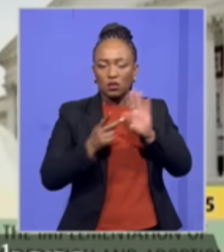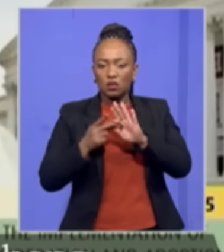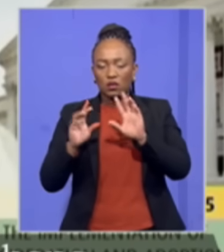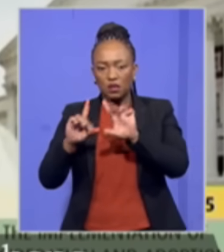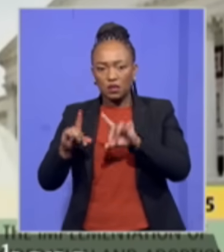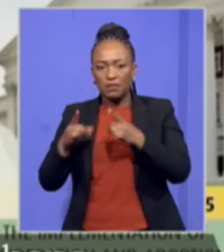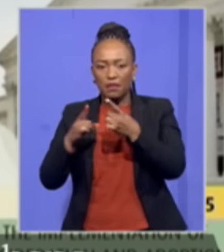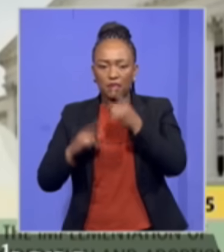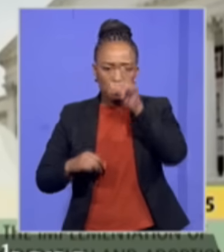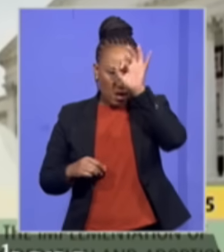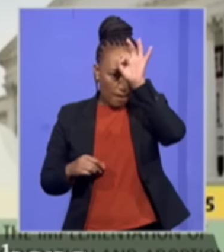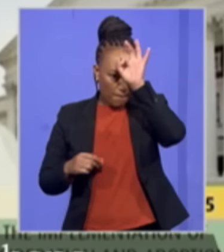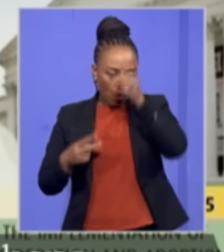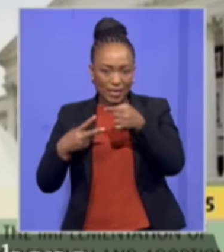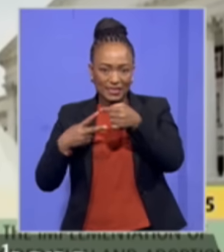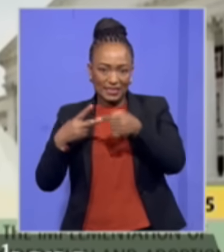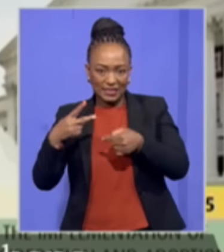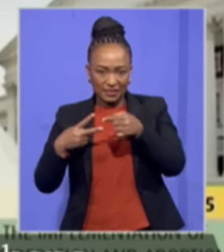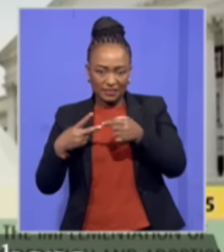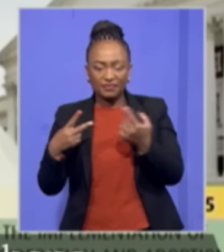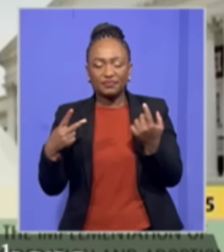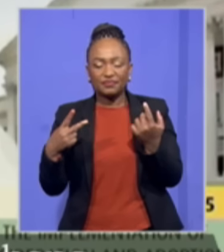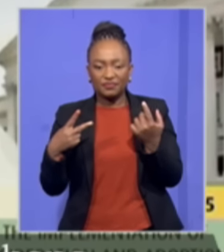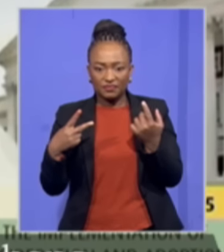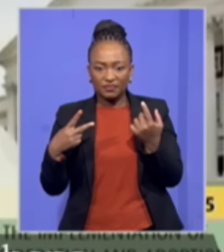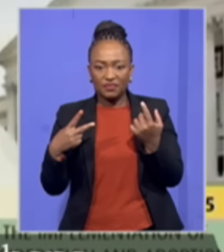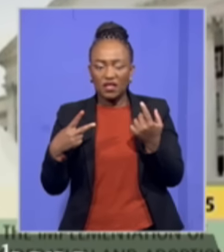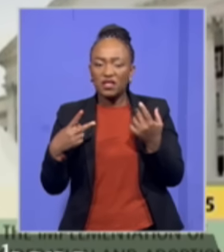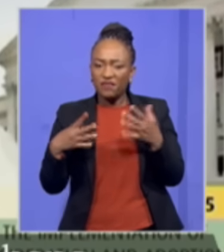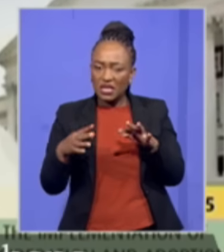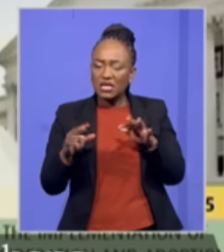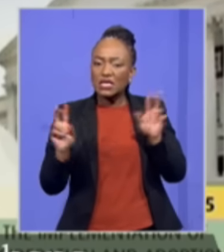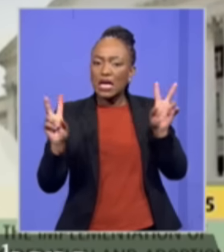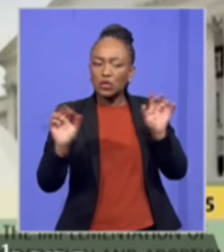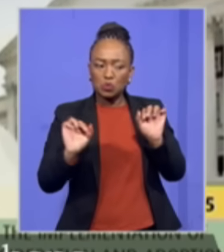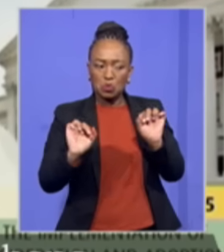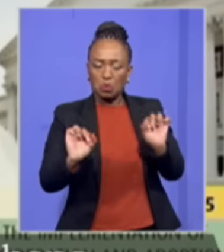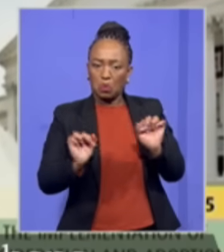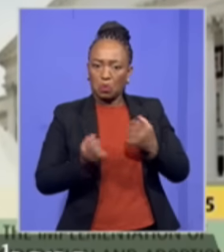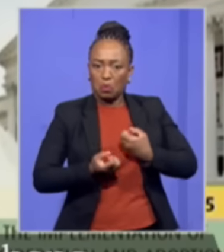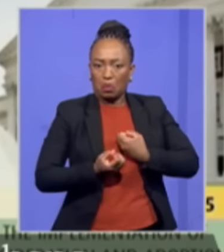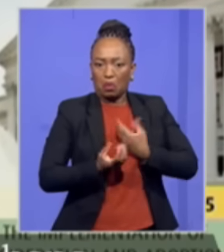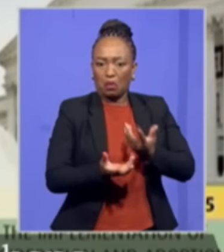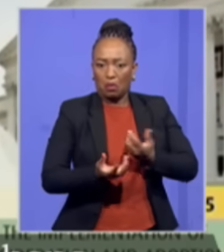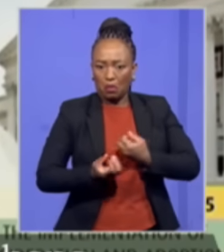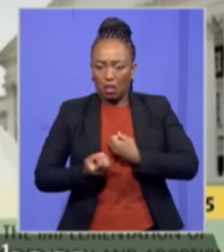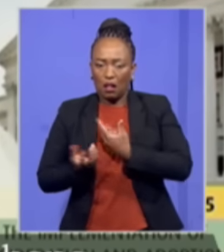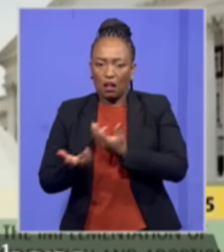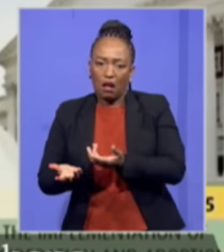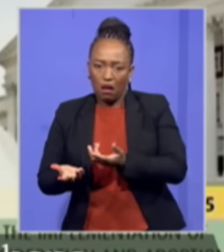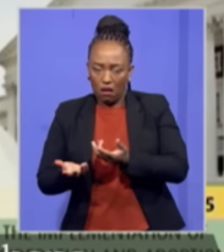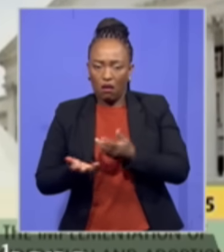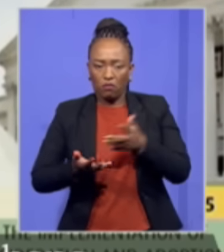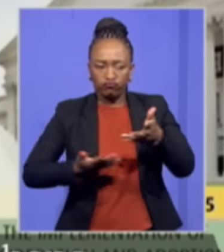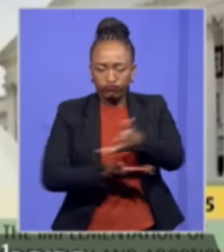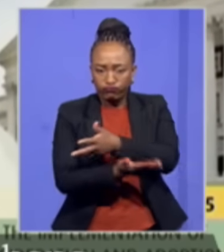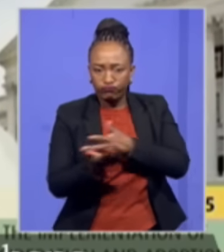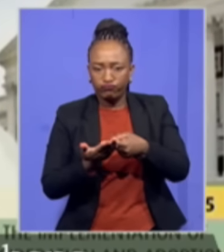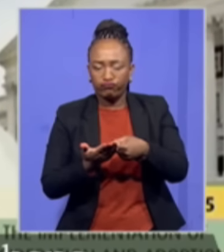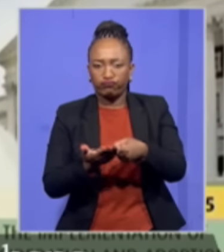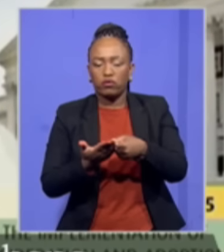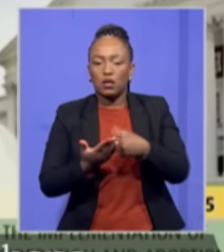of Police have raised their issues, and they have been deliberated, and I really